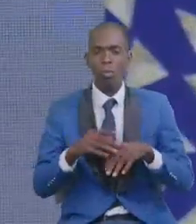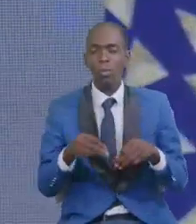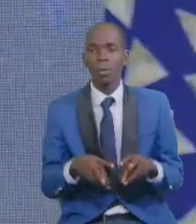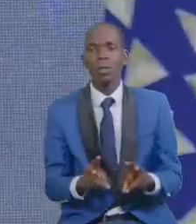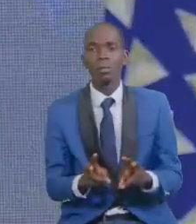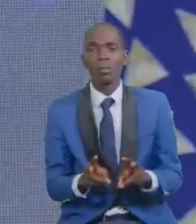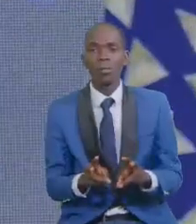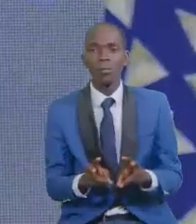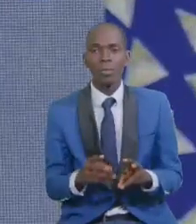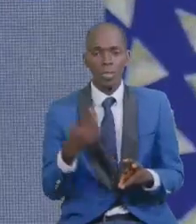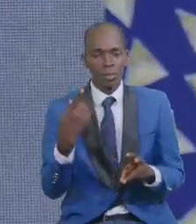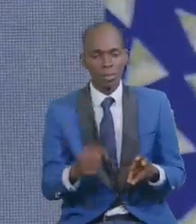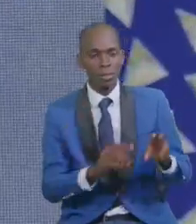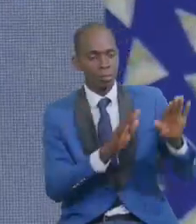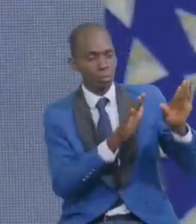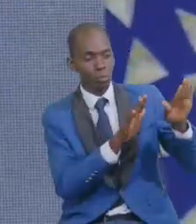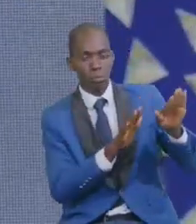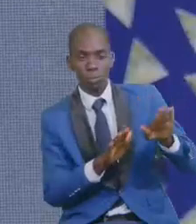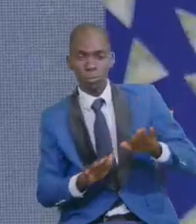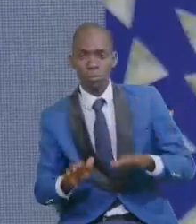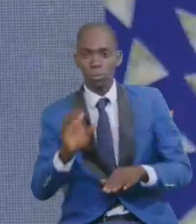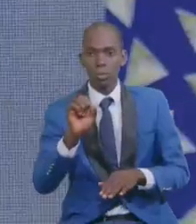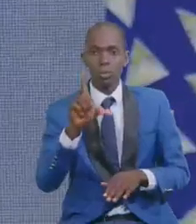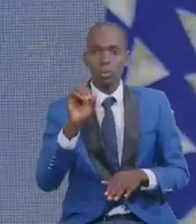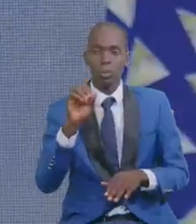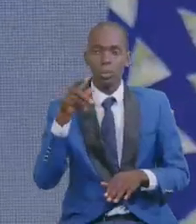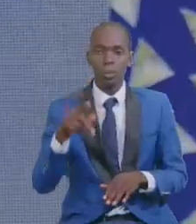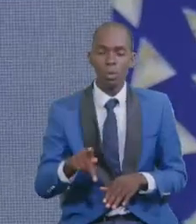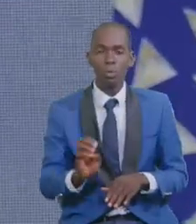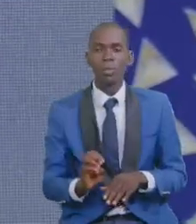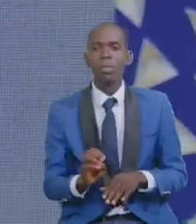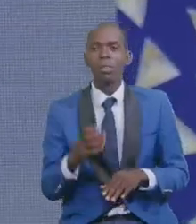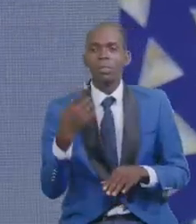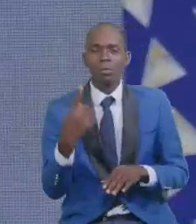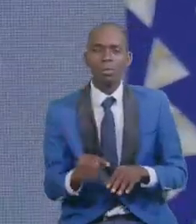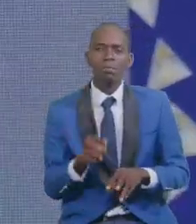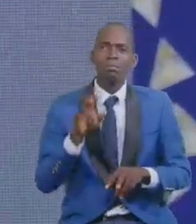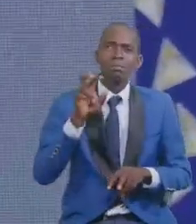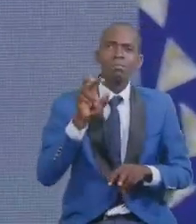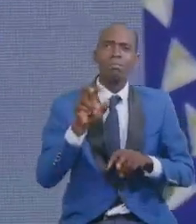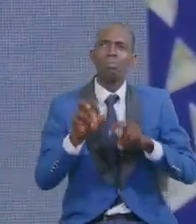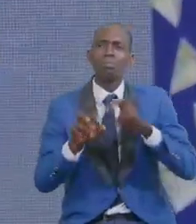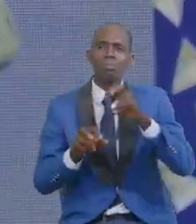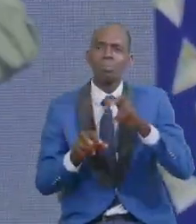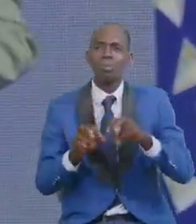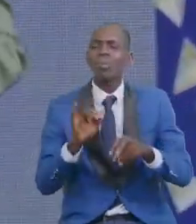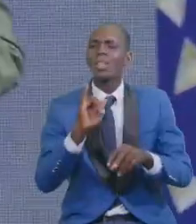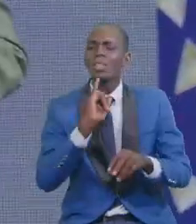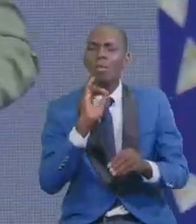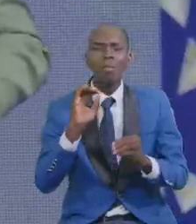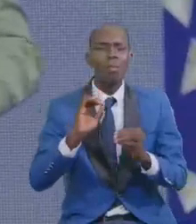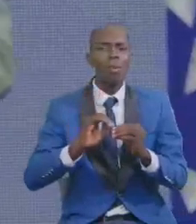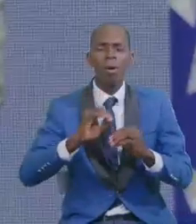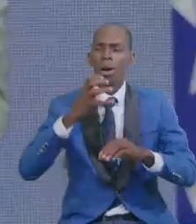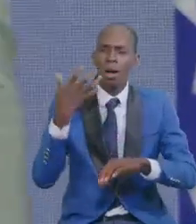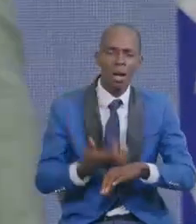The slope, the climbing is a kind of steep, more steep than